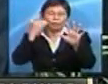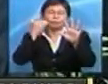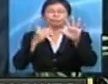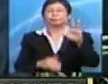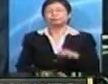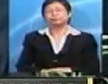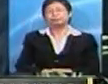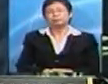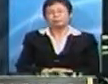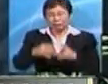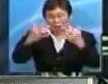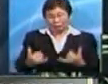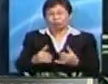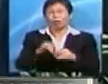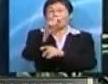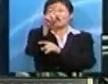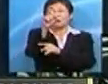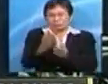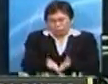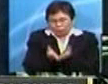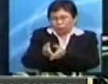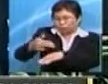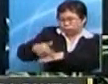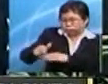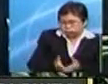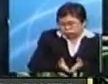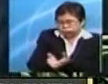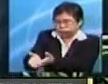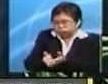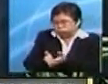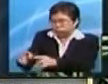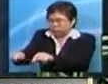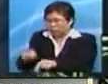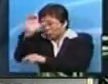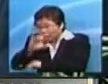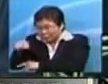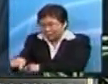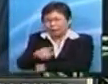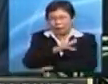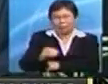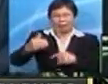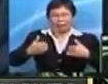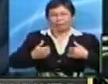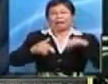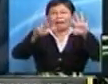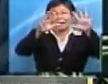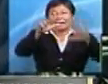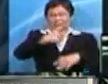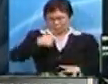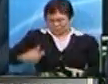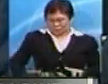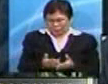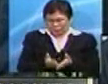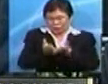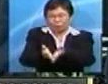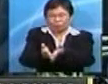Orion. Today, 11 ships were also deployed to the search area, and there are 8 Chinese ships,